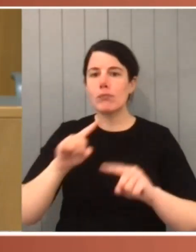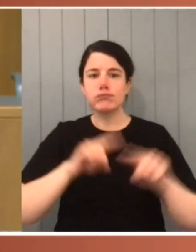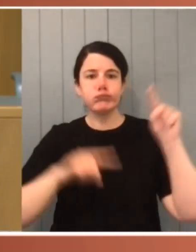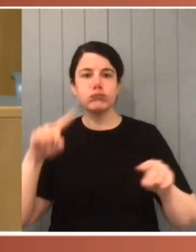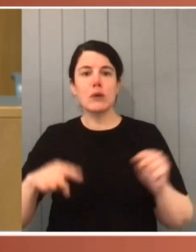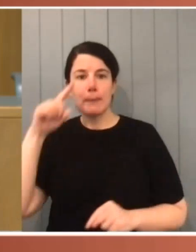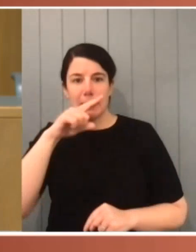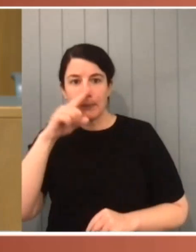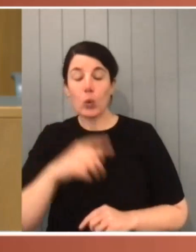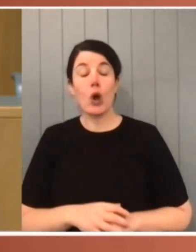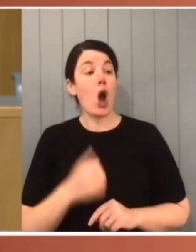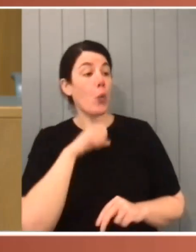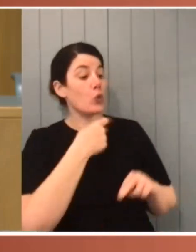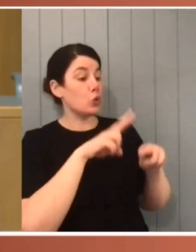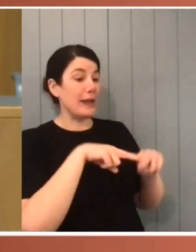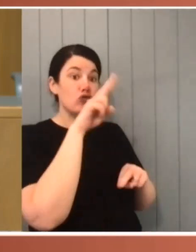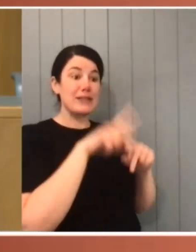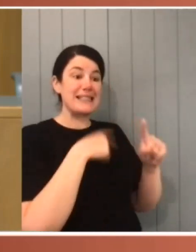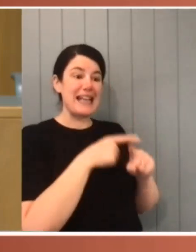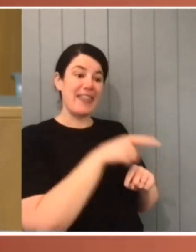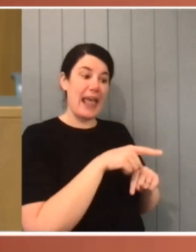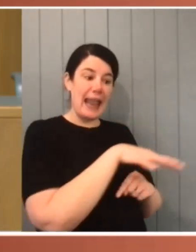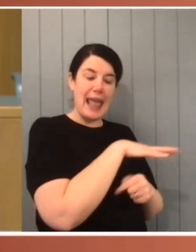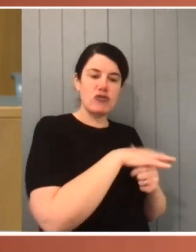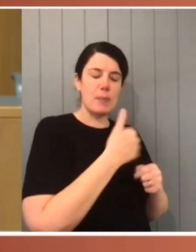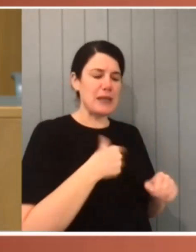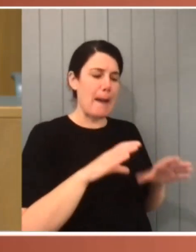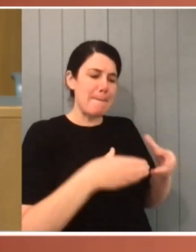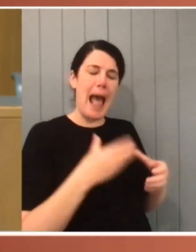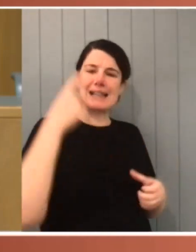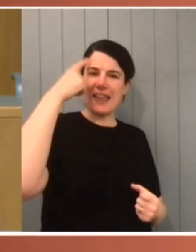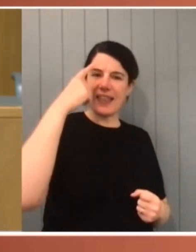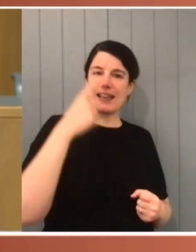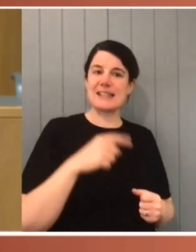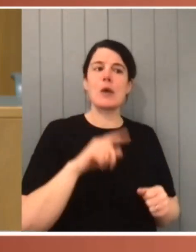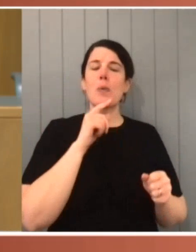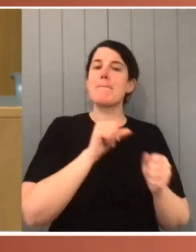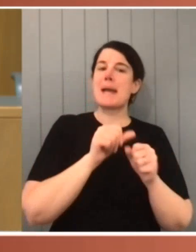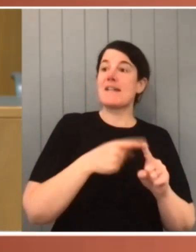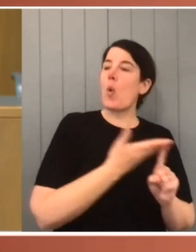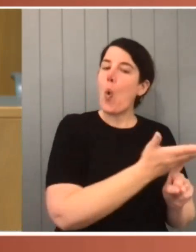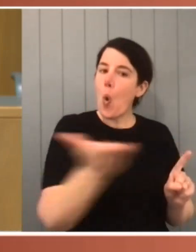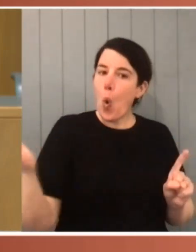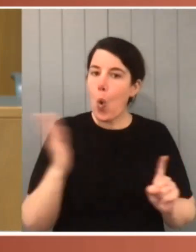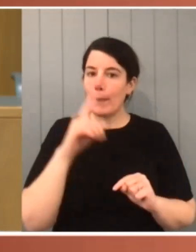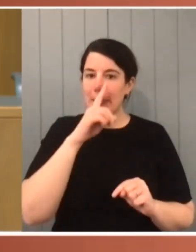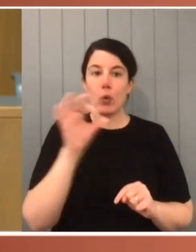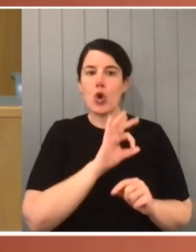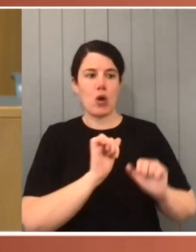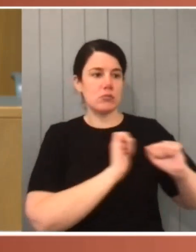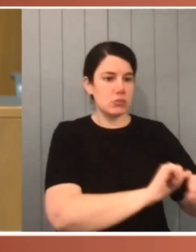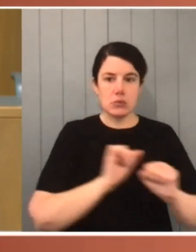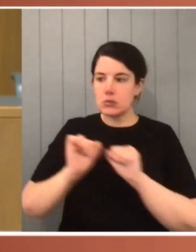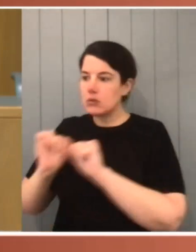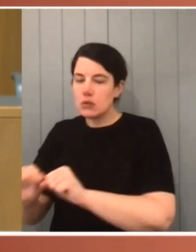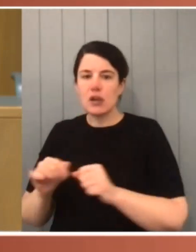area because I think, or my party thinks, that they're better for the whole political community, not just because they're good for this or that specific interest group. So